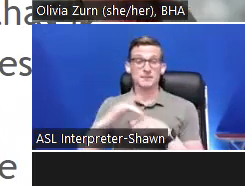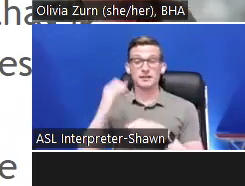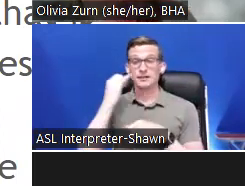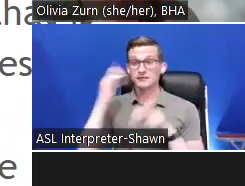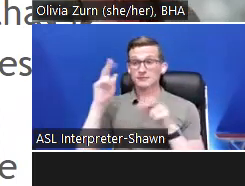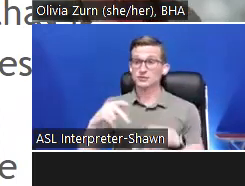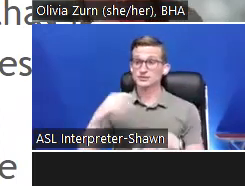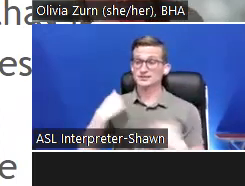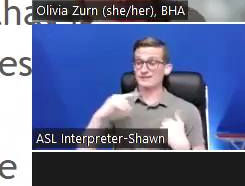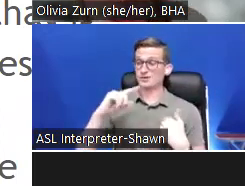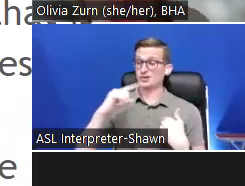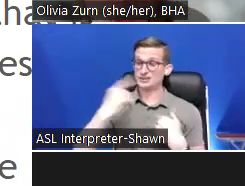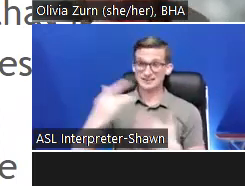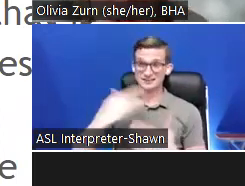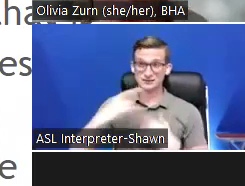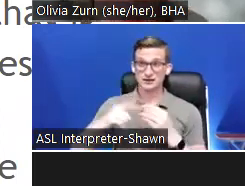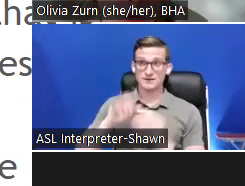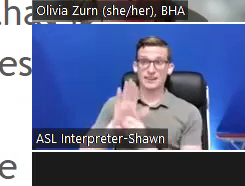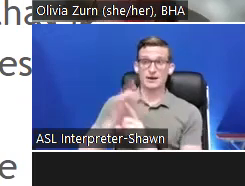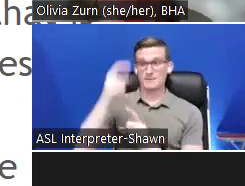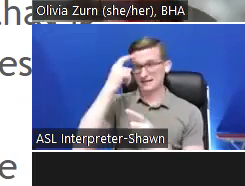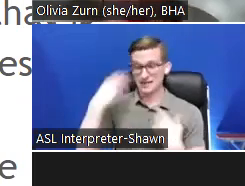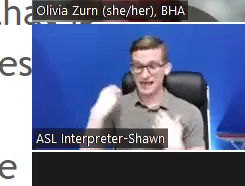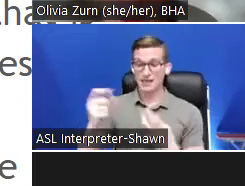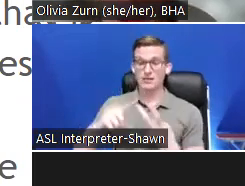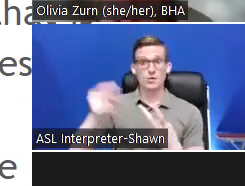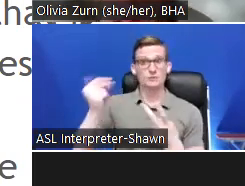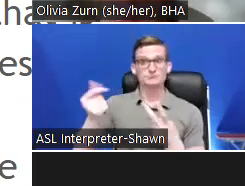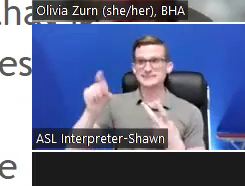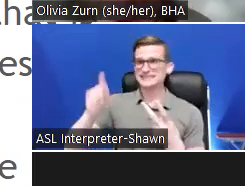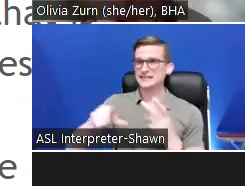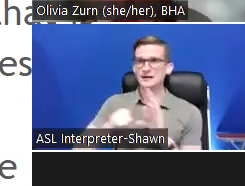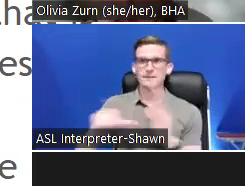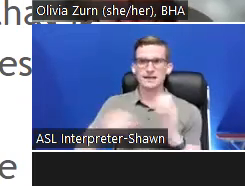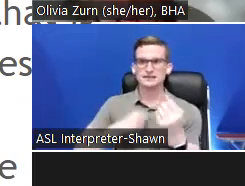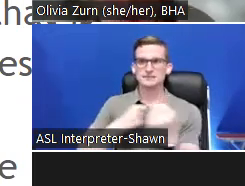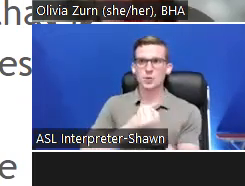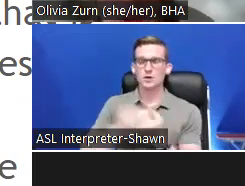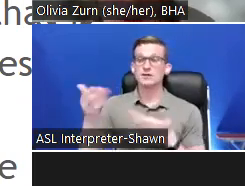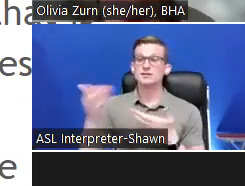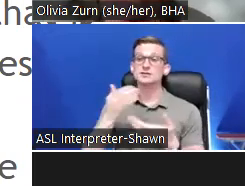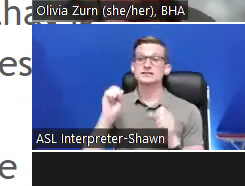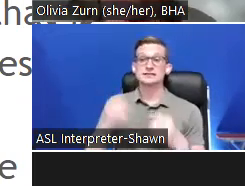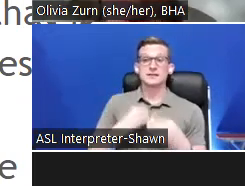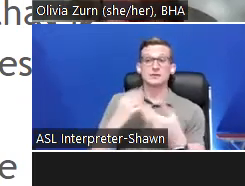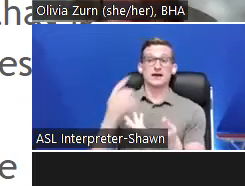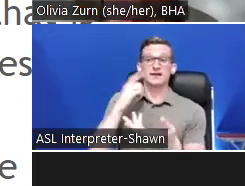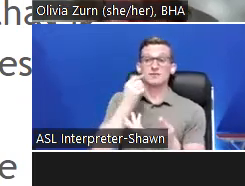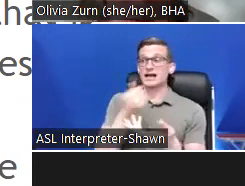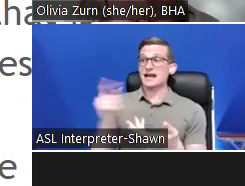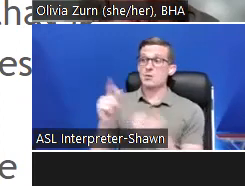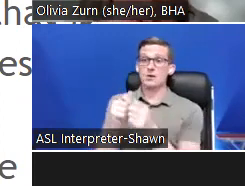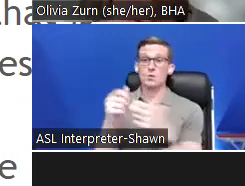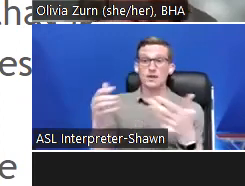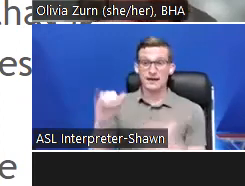mental health, or if you are in need of immediate support. These services can be provided to anyone that is uninsured or unable to pay